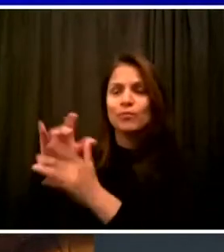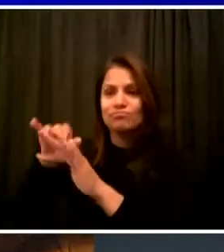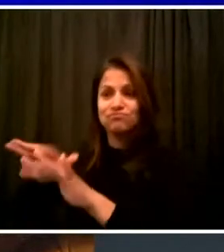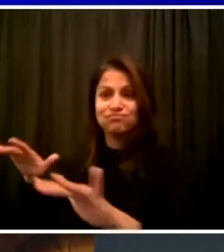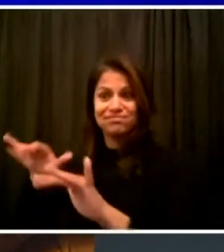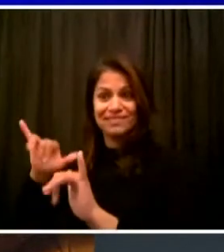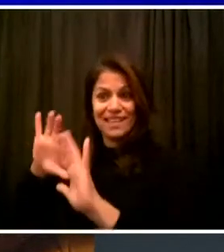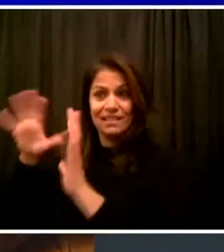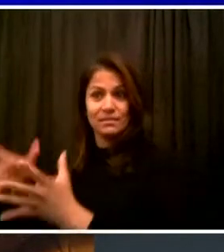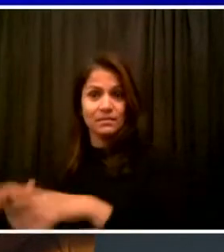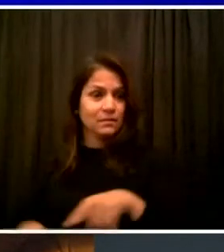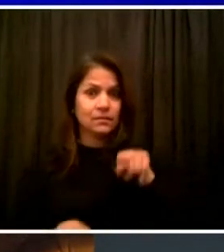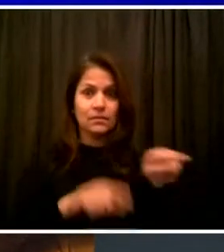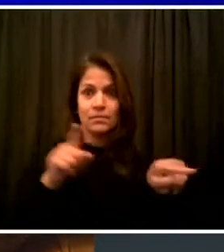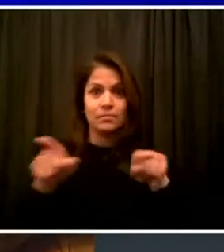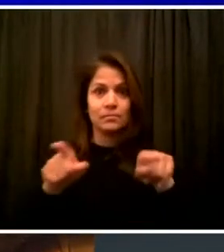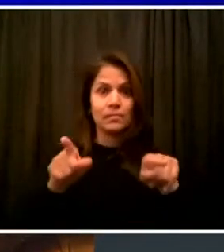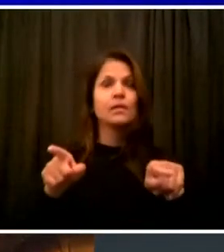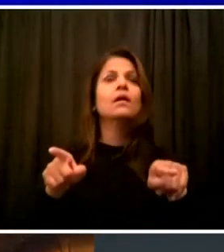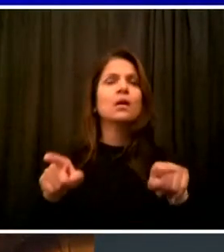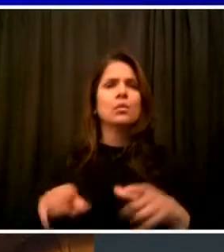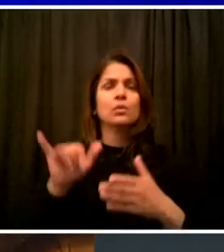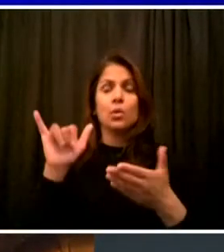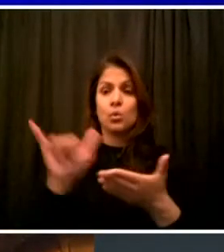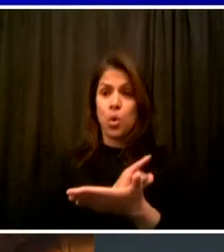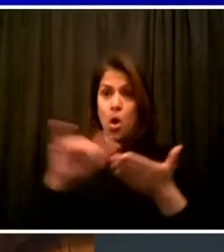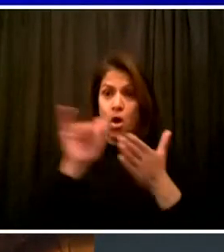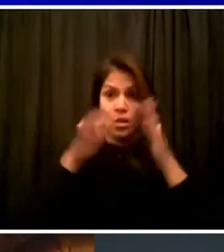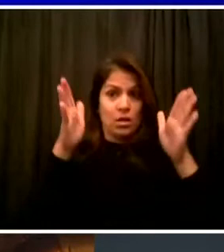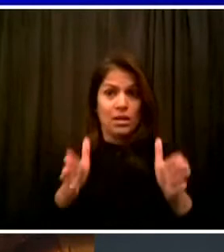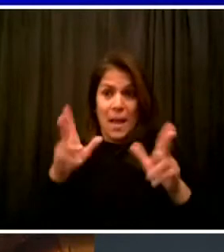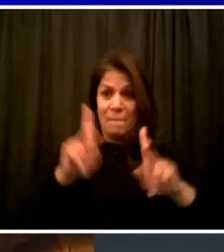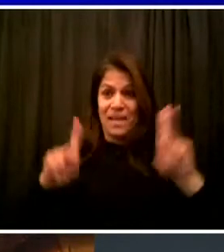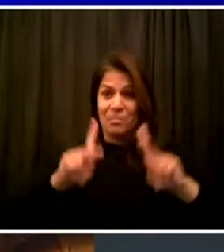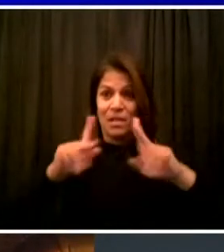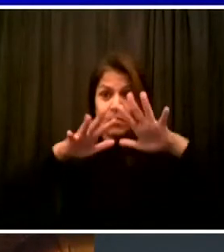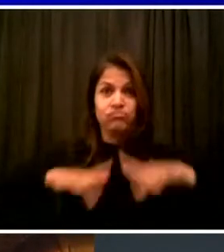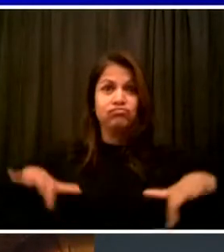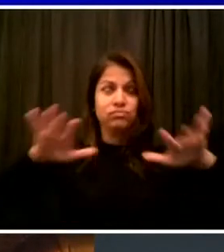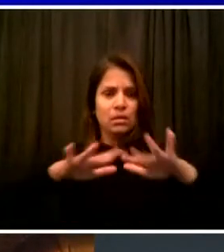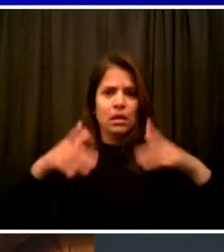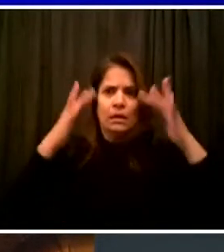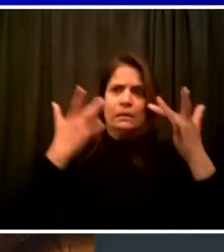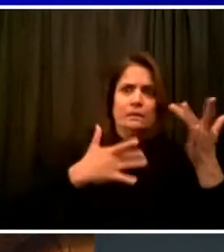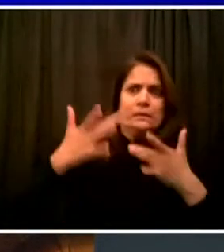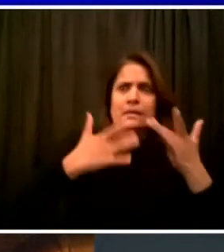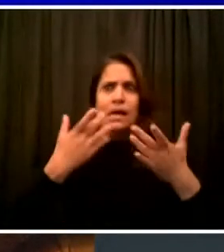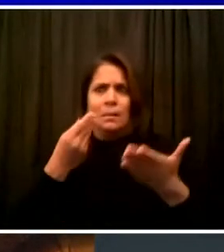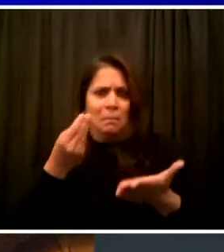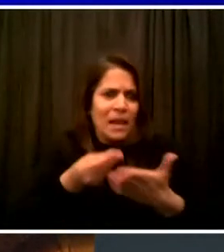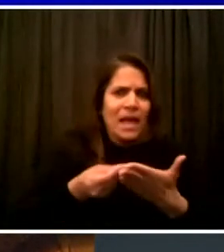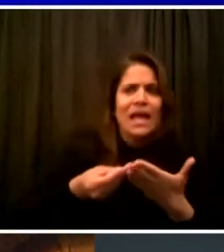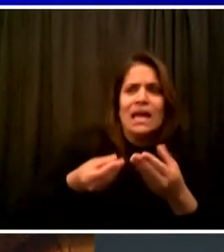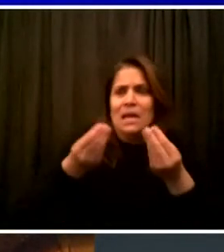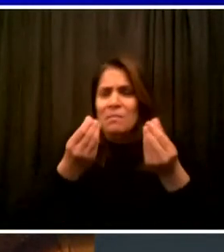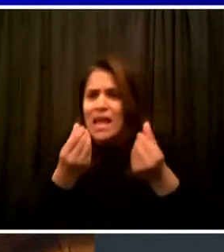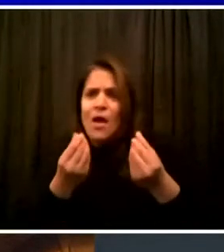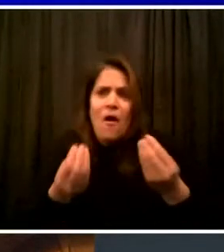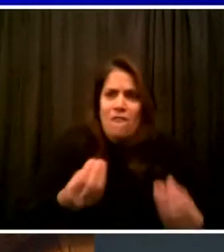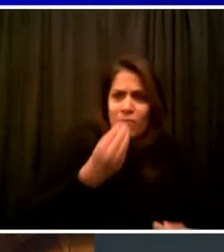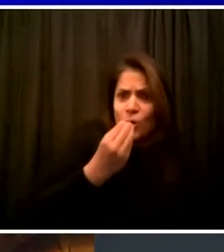when the economy will come back and whether their jobs and their small businesses will still be there. Last night, I talked to folks